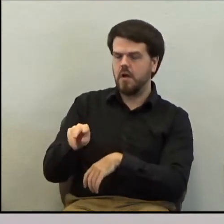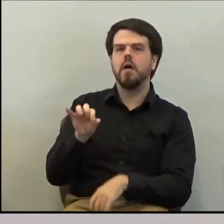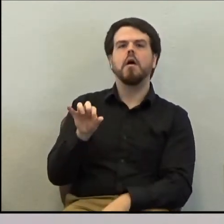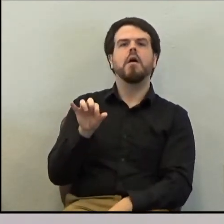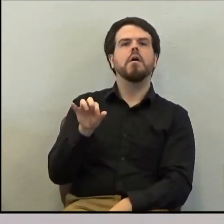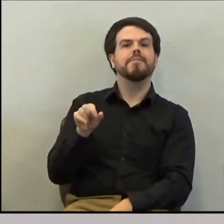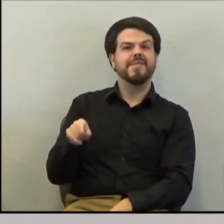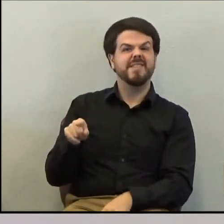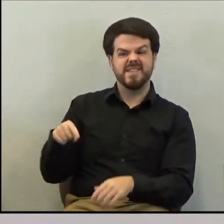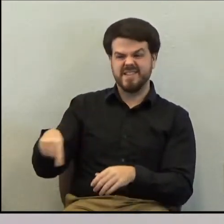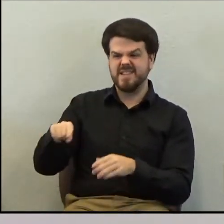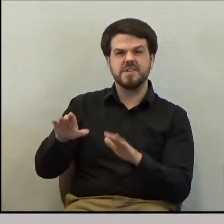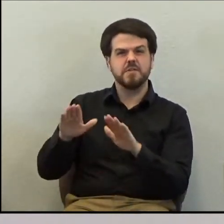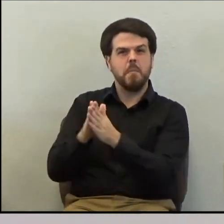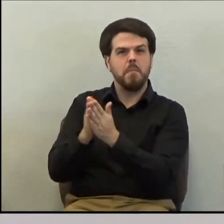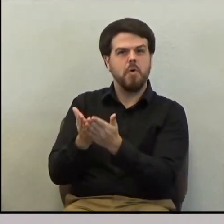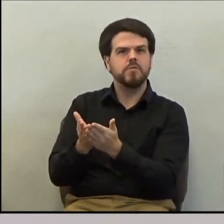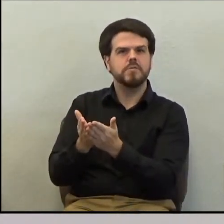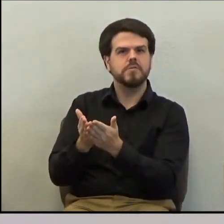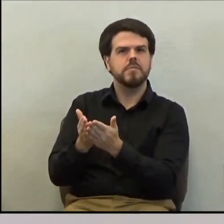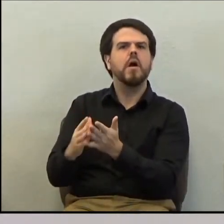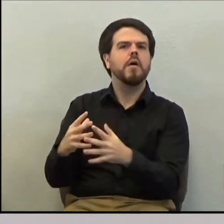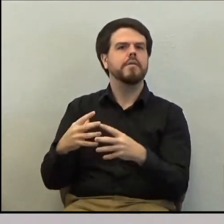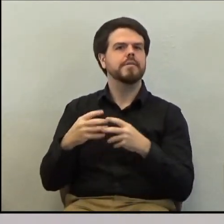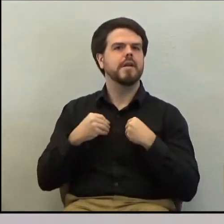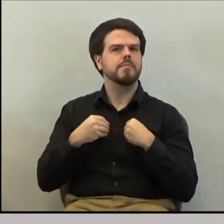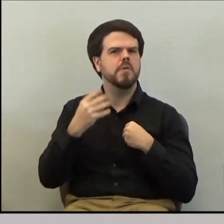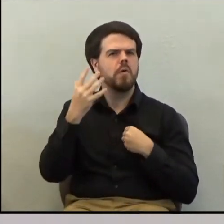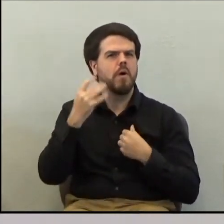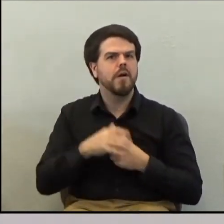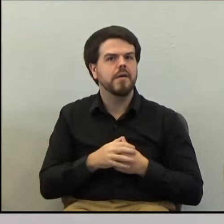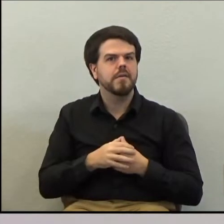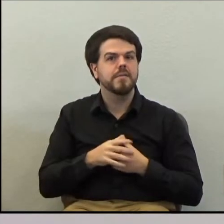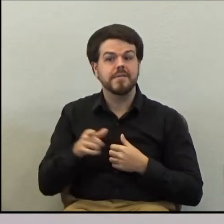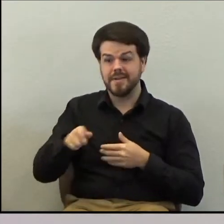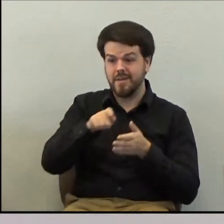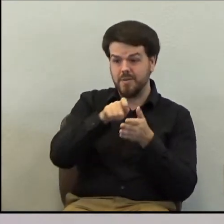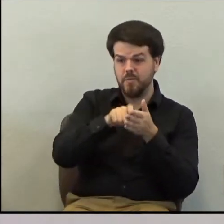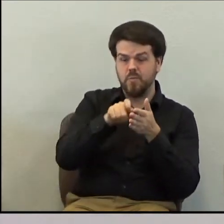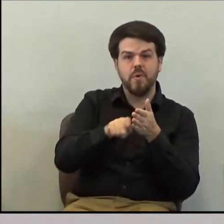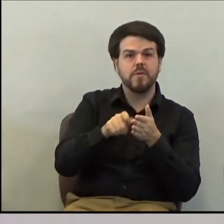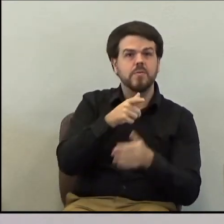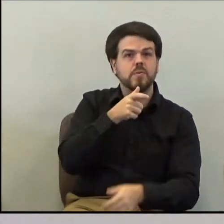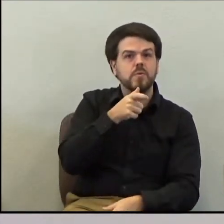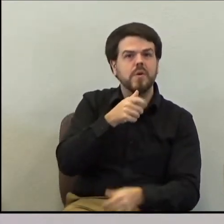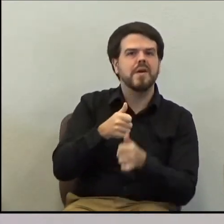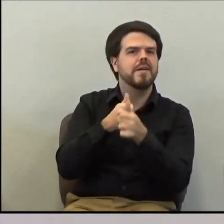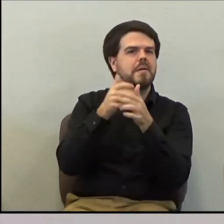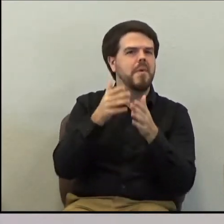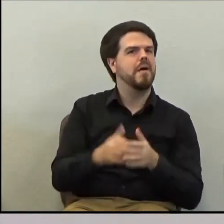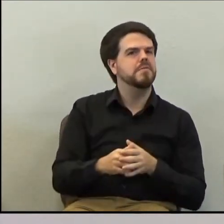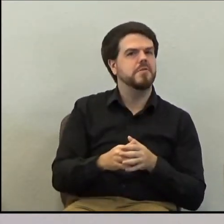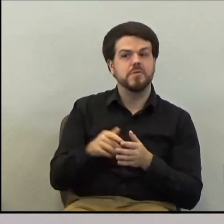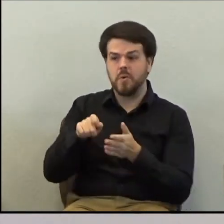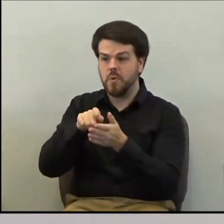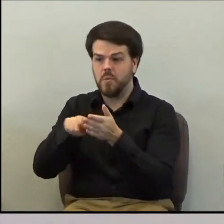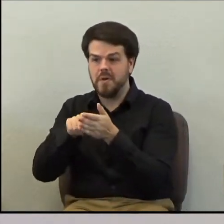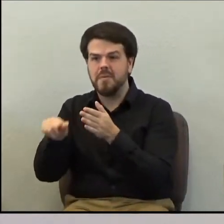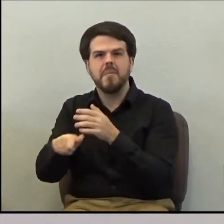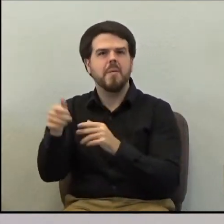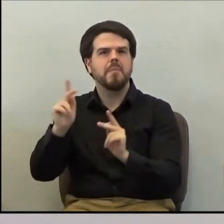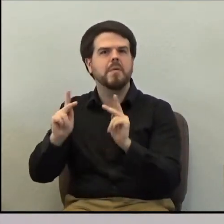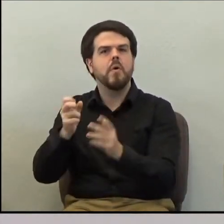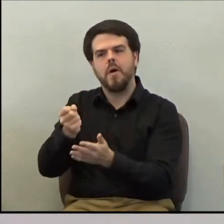God because they are from the apostles or those that the apostles approved of. This is the Christian scriptures, the